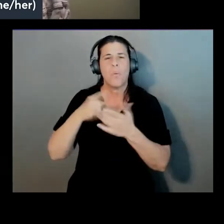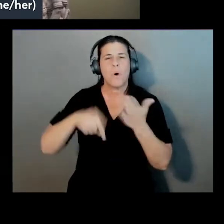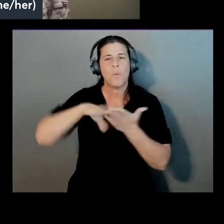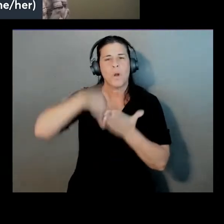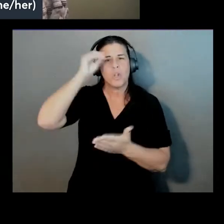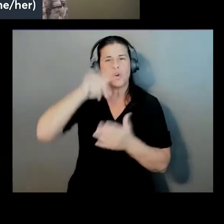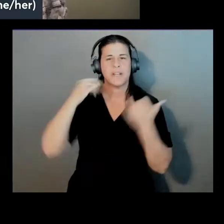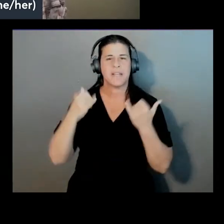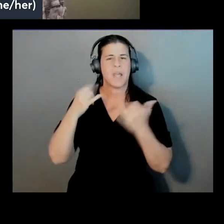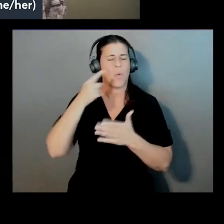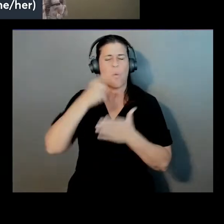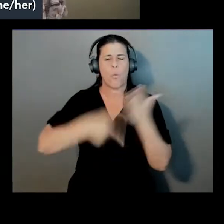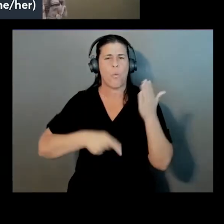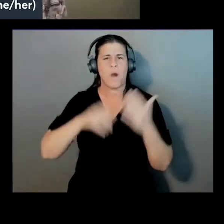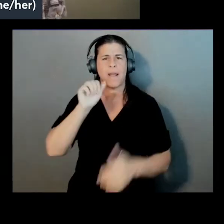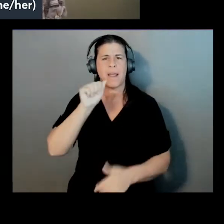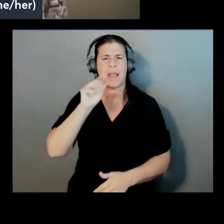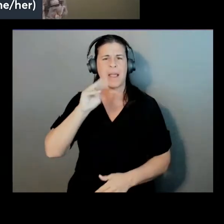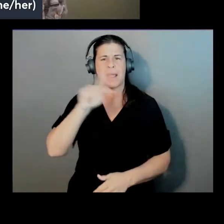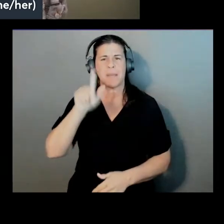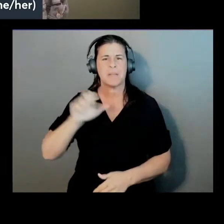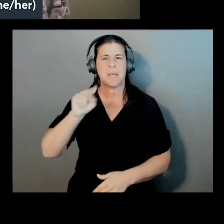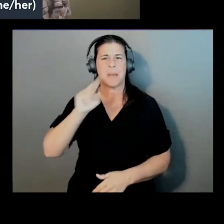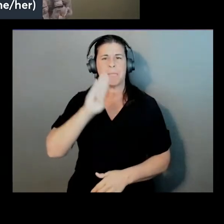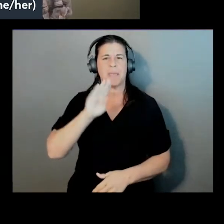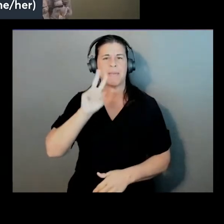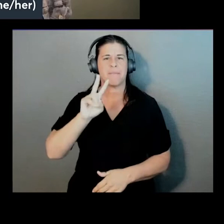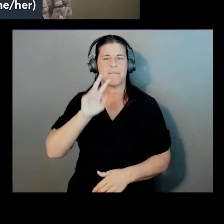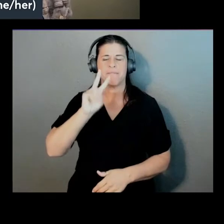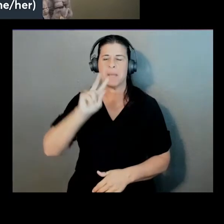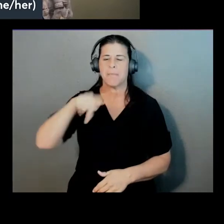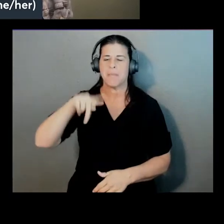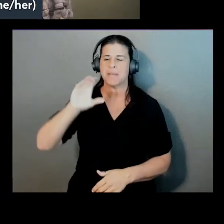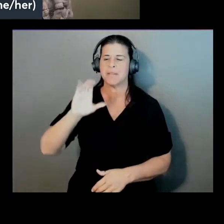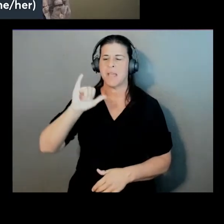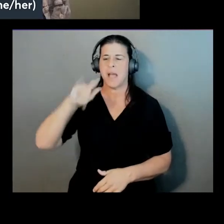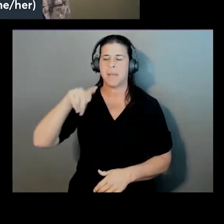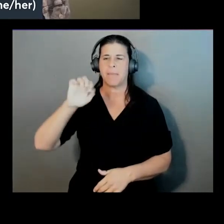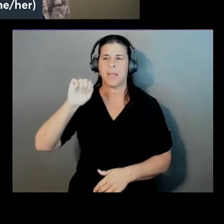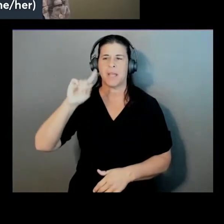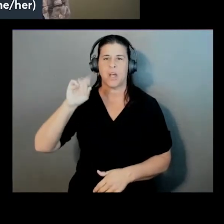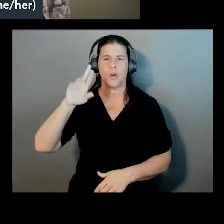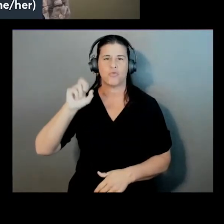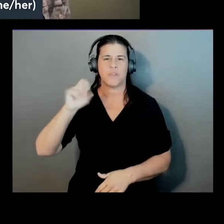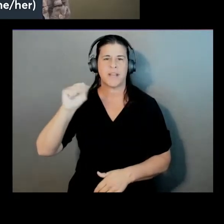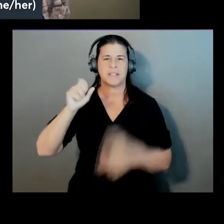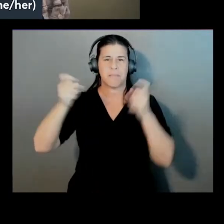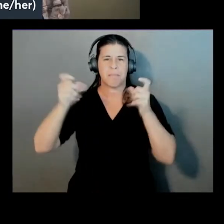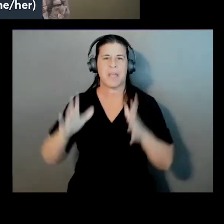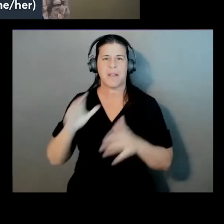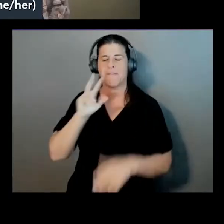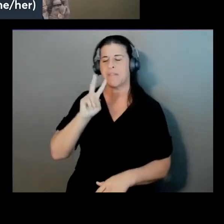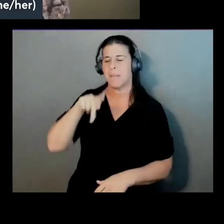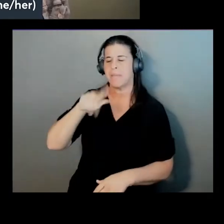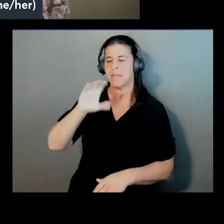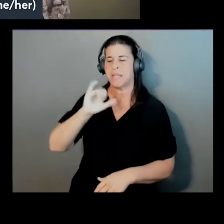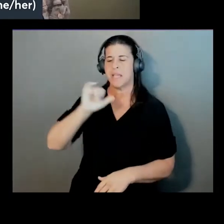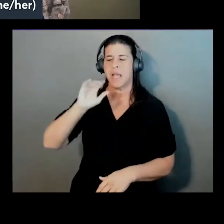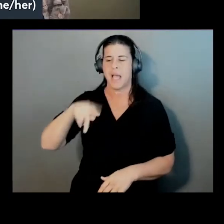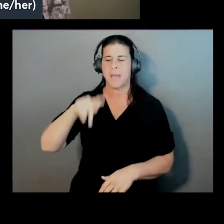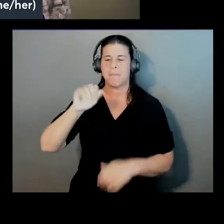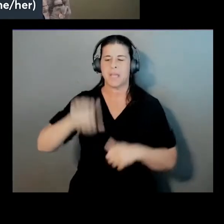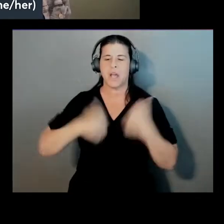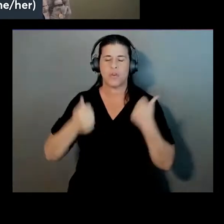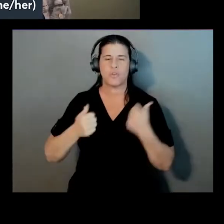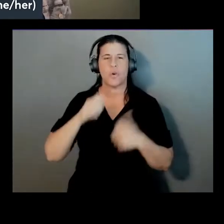What is Amazon VPC IP Address Manager? Yeah, so VPC IP Address Manager, or Icam